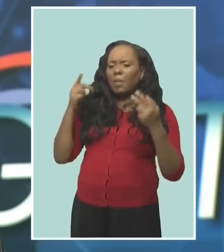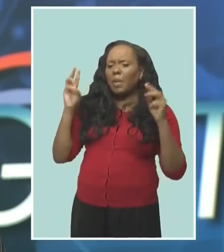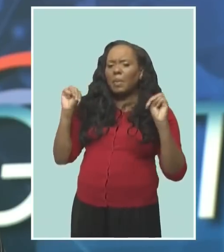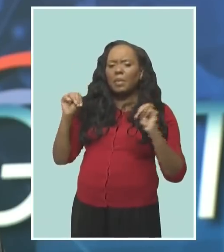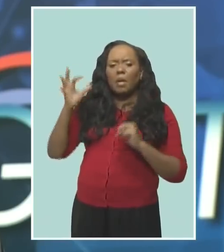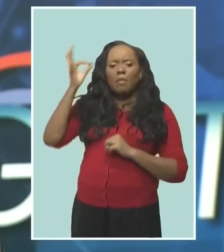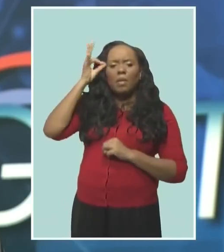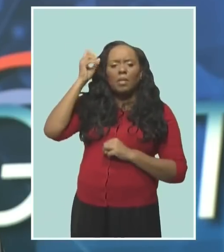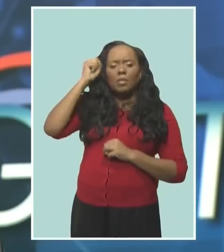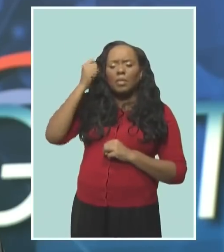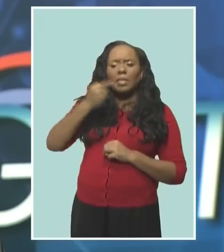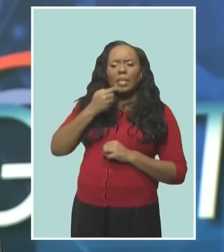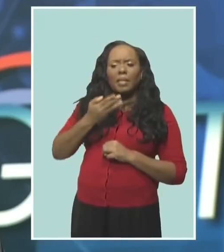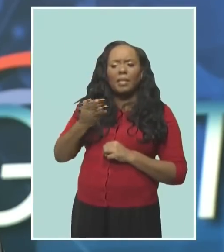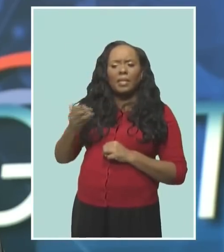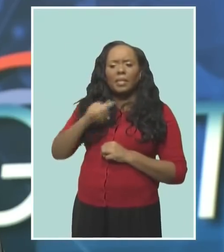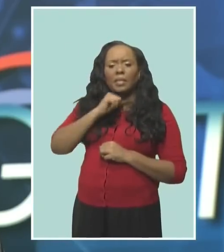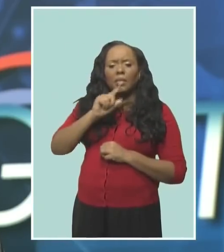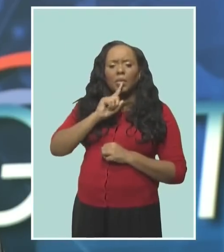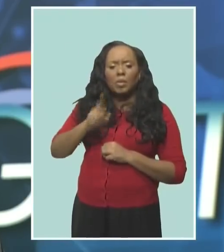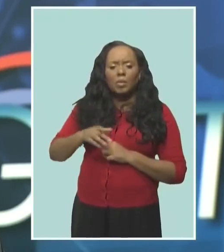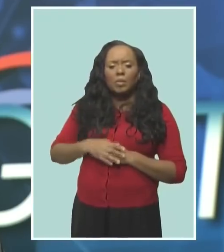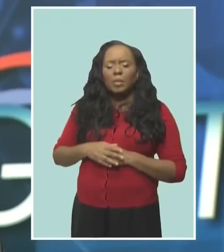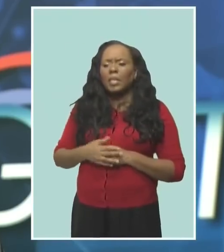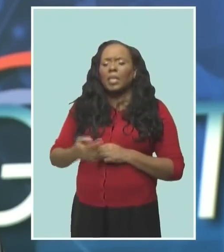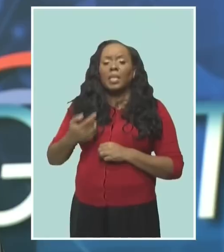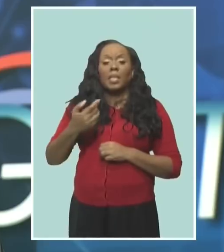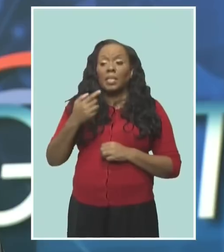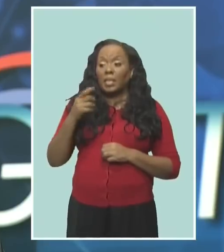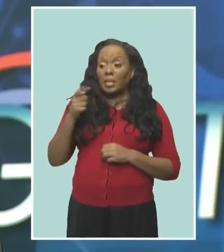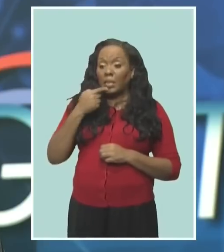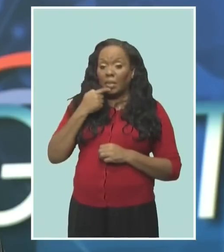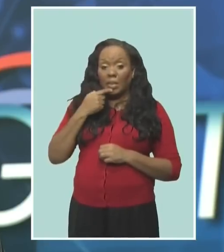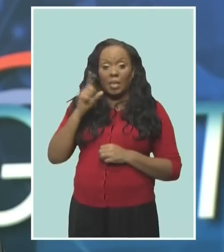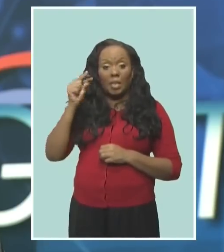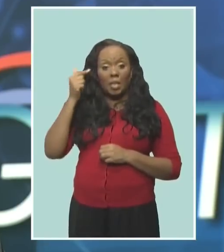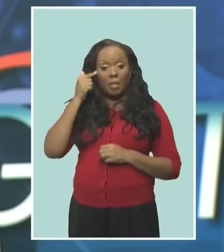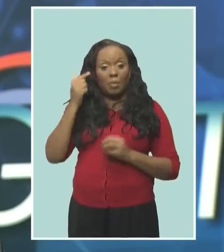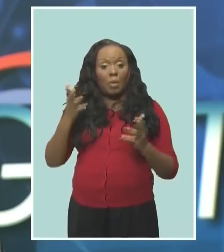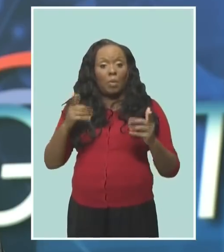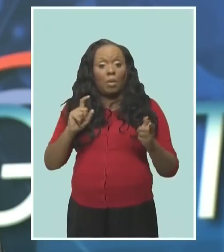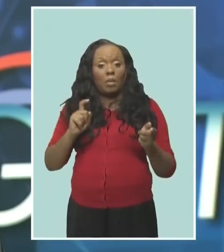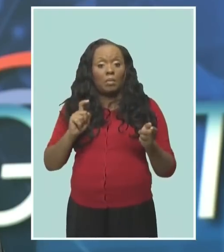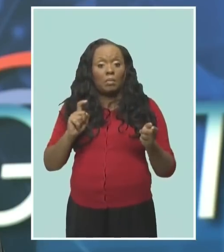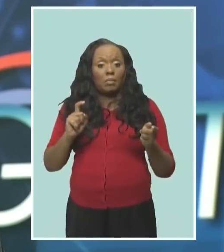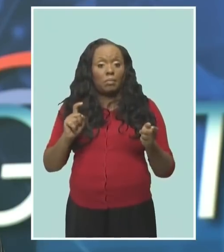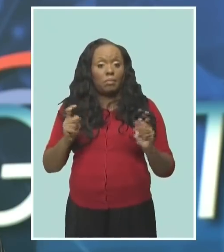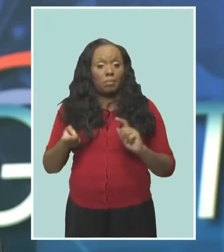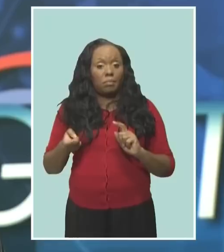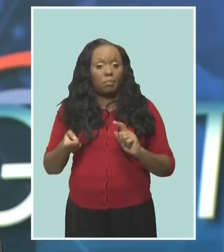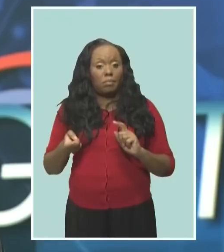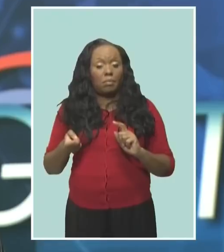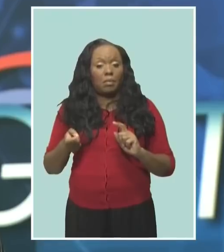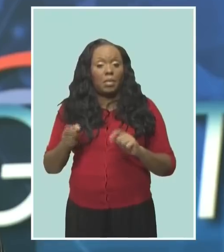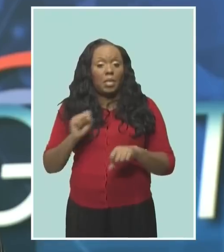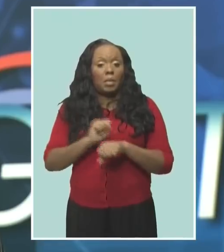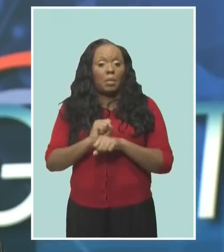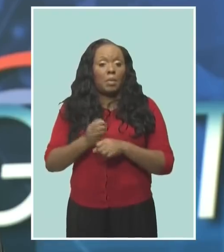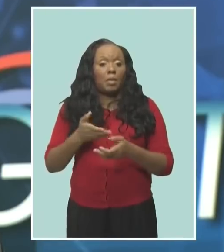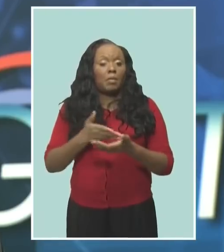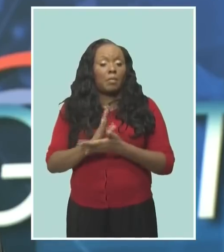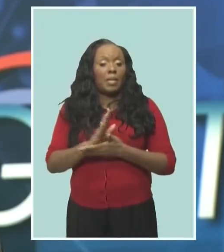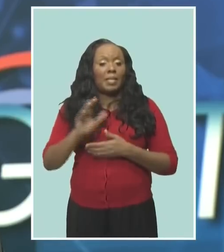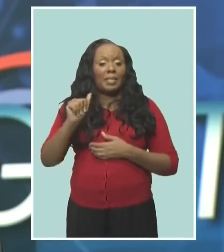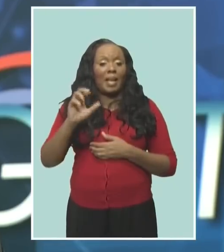Stewart suggesting that government plans to amend the Employment Rights Act because it favours workers. Mr. Stewart made the comment